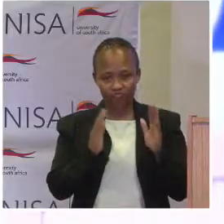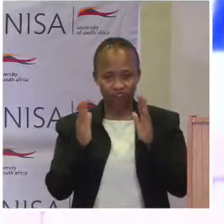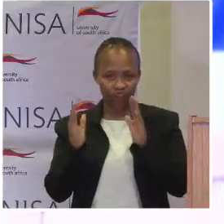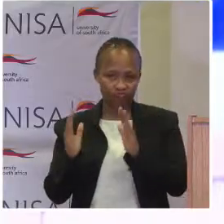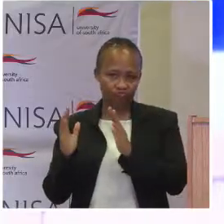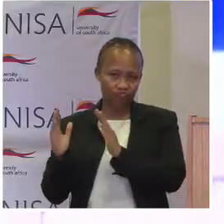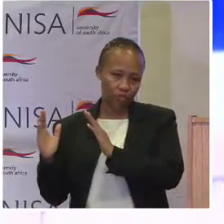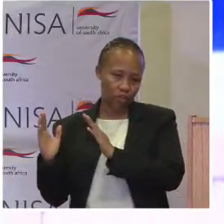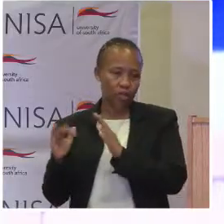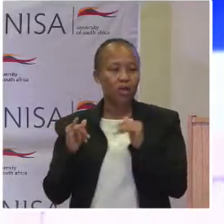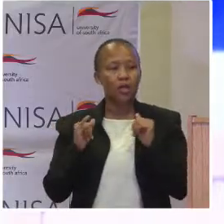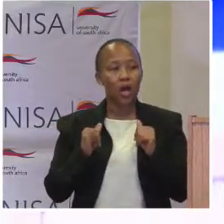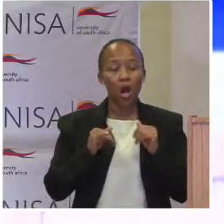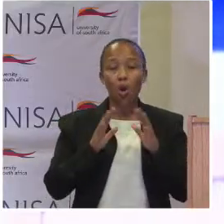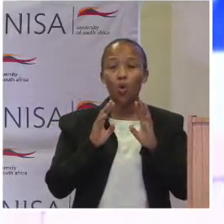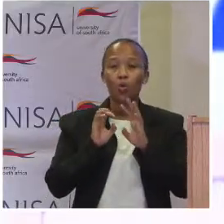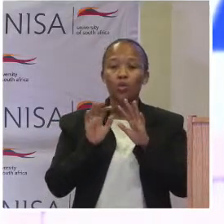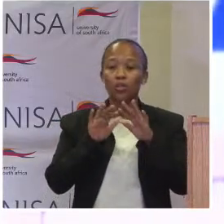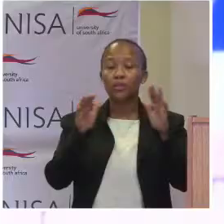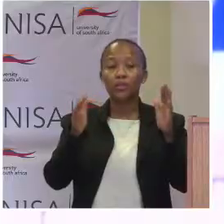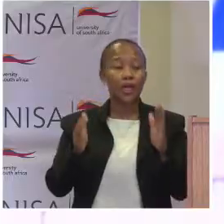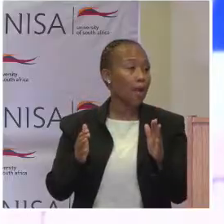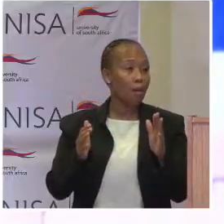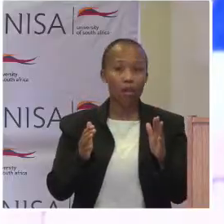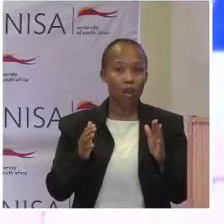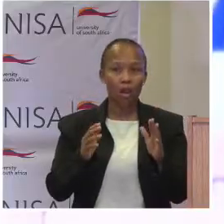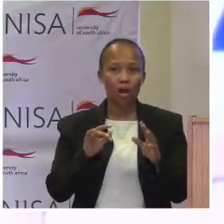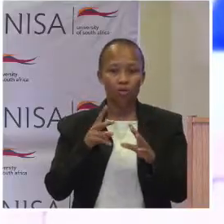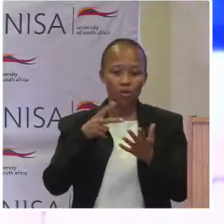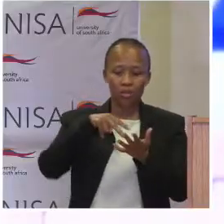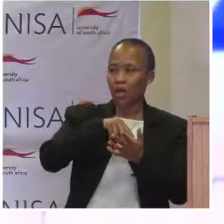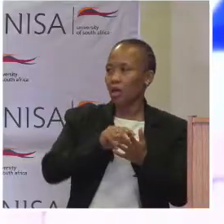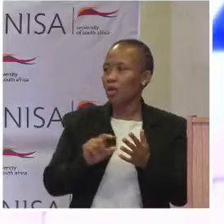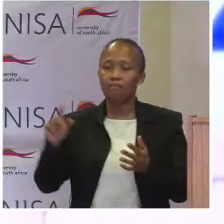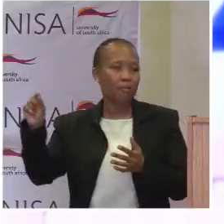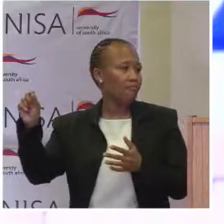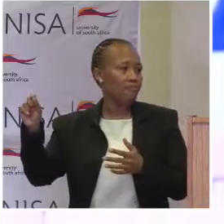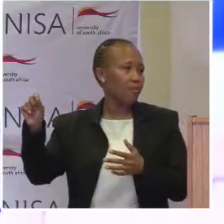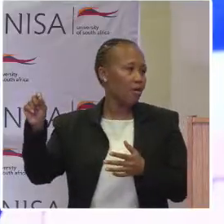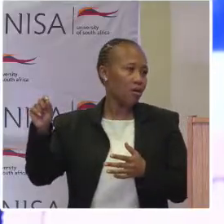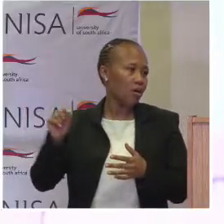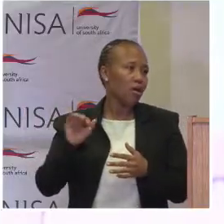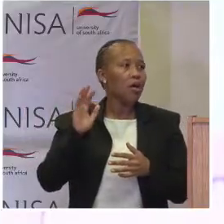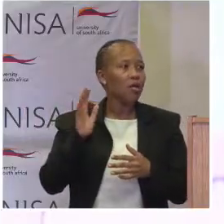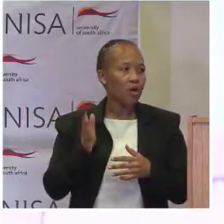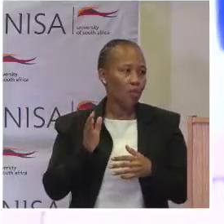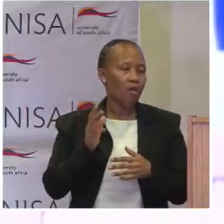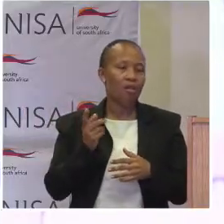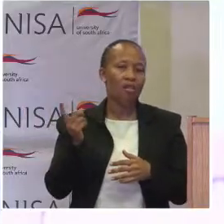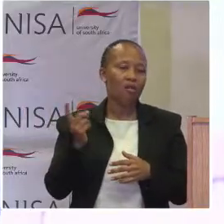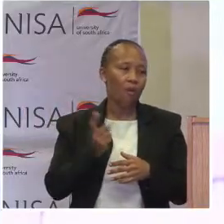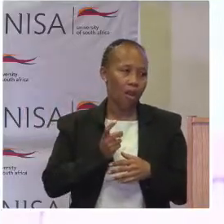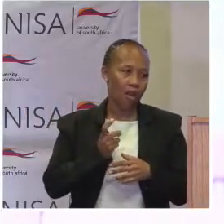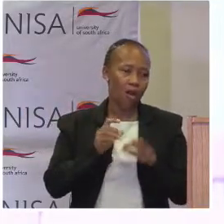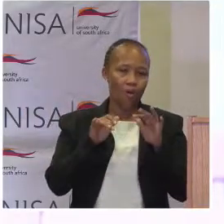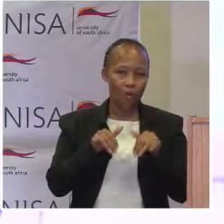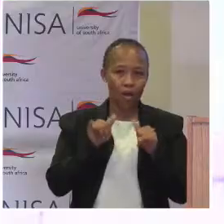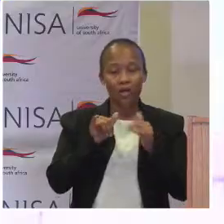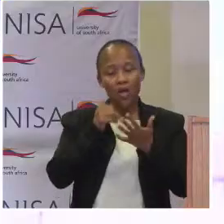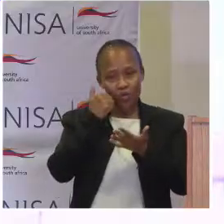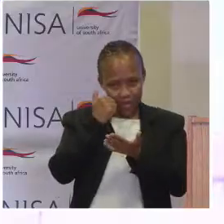don't leave your table until you get your clearance. If you're not cleared to take off, don't take off. Stay on the